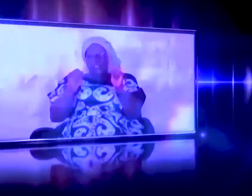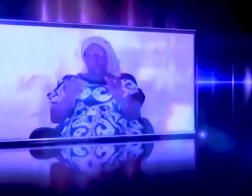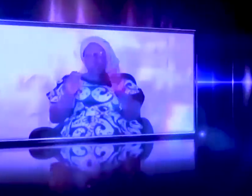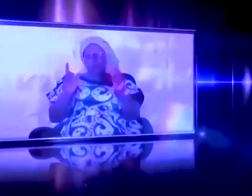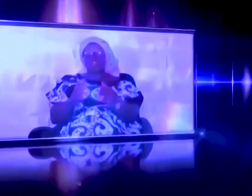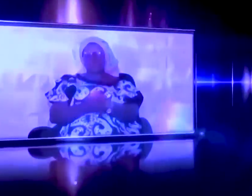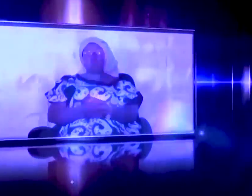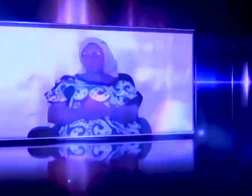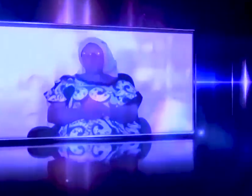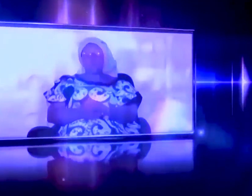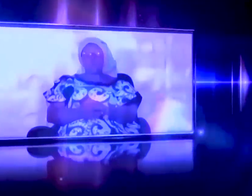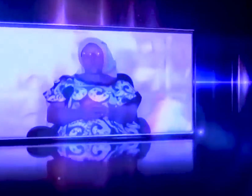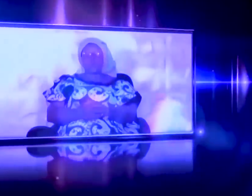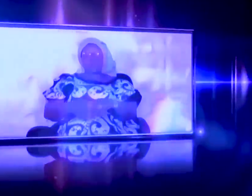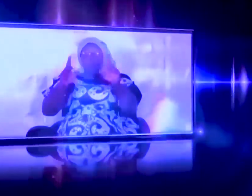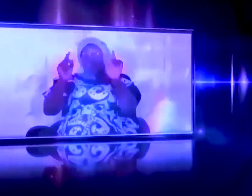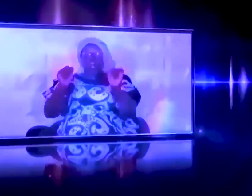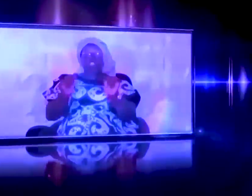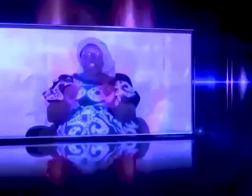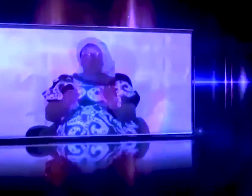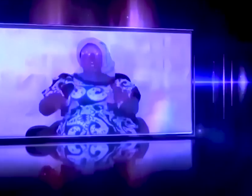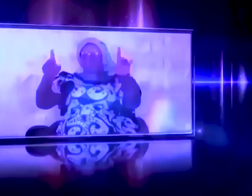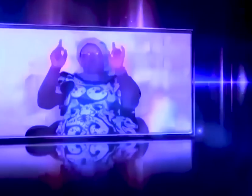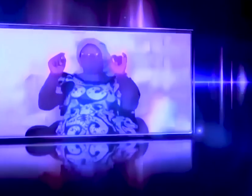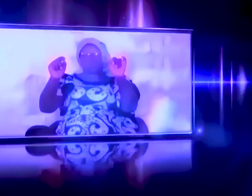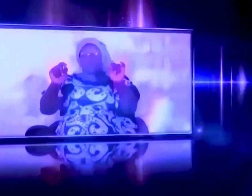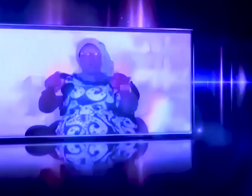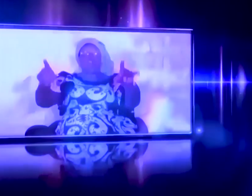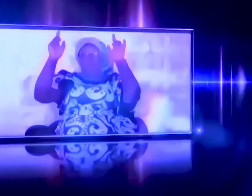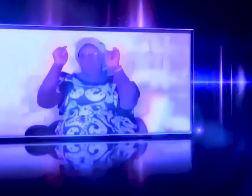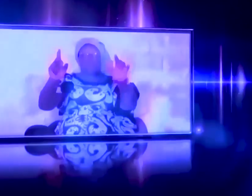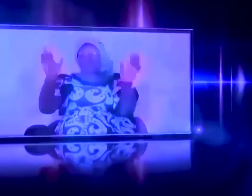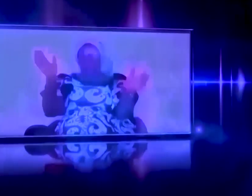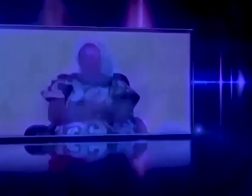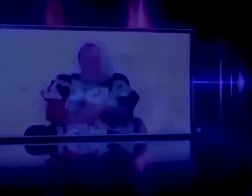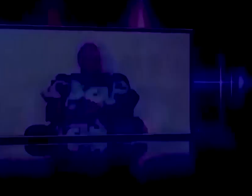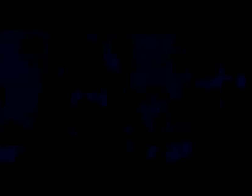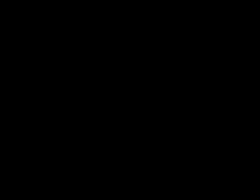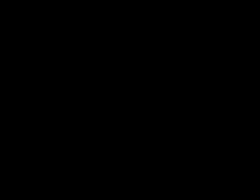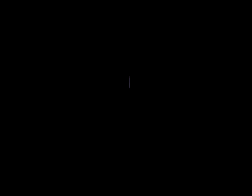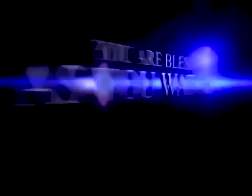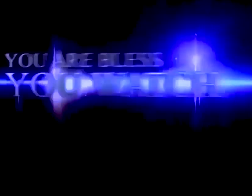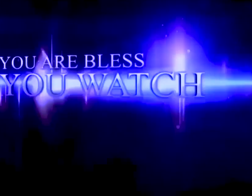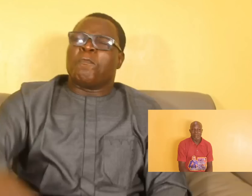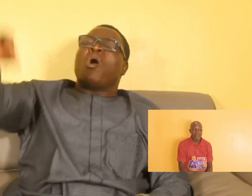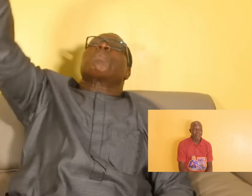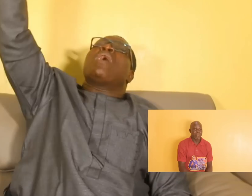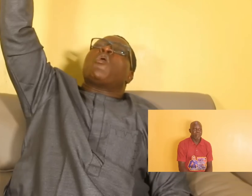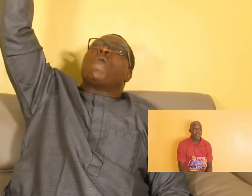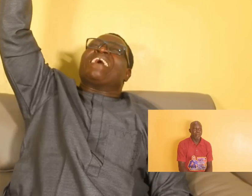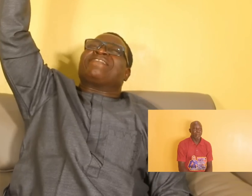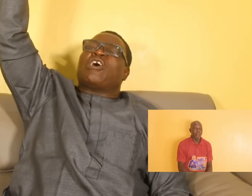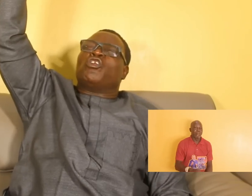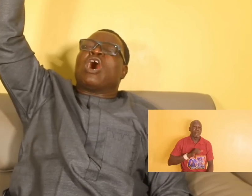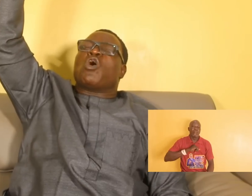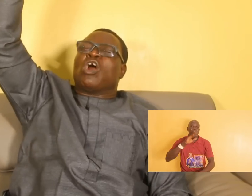fun gbogbo eda to wo mi to de ngbo mi lowo lowo loruko jesu olorun olugbuko o ya ko buko fun amen mo pe